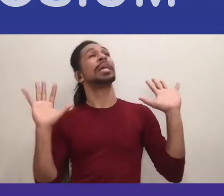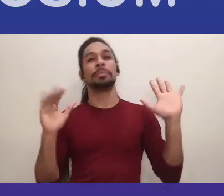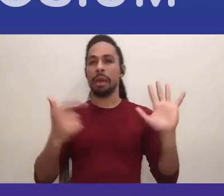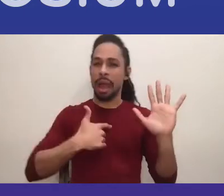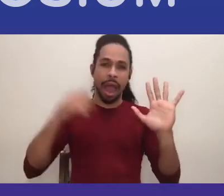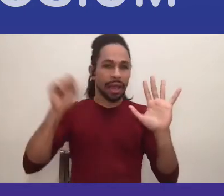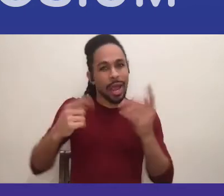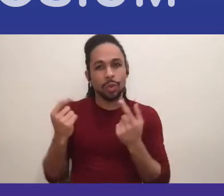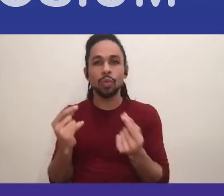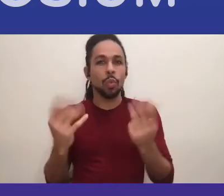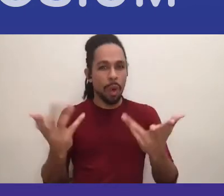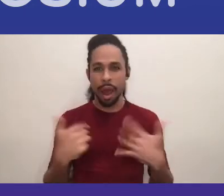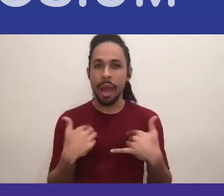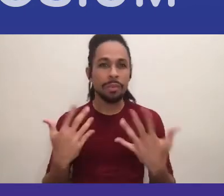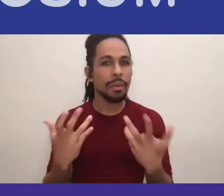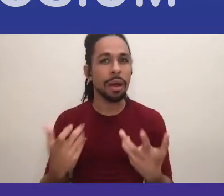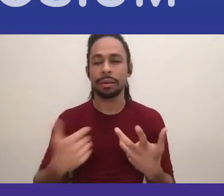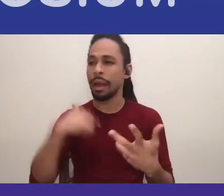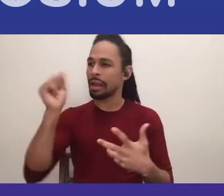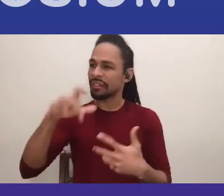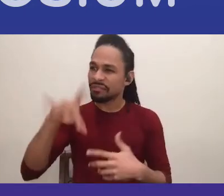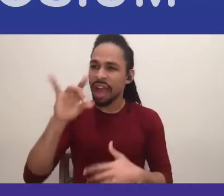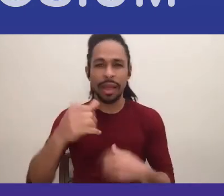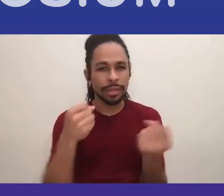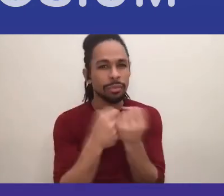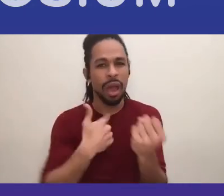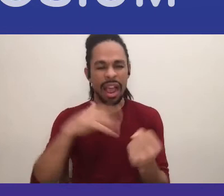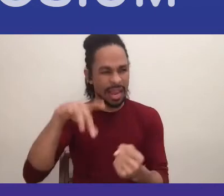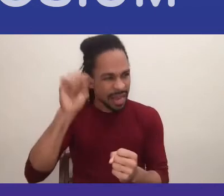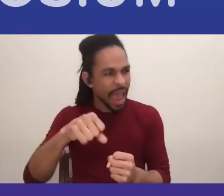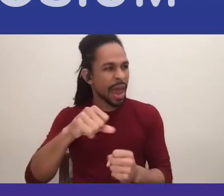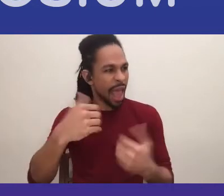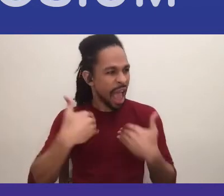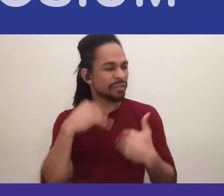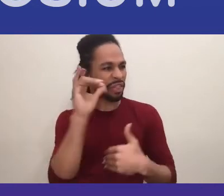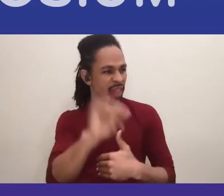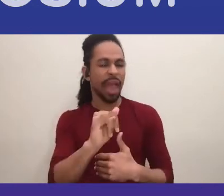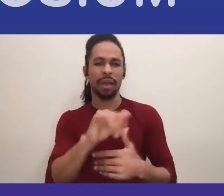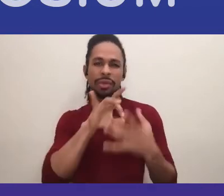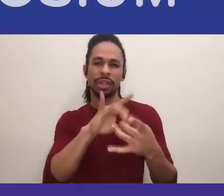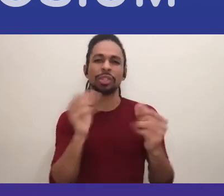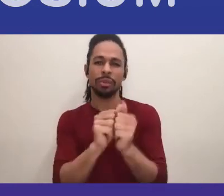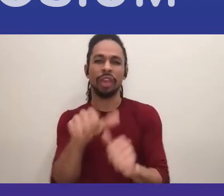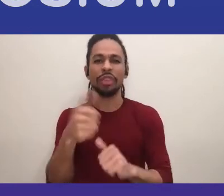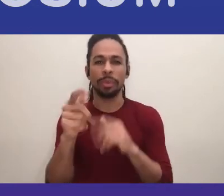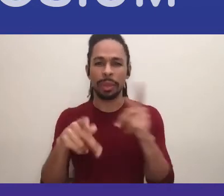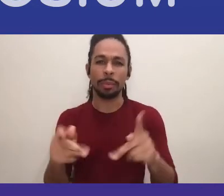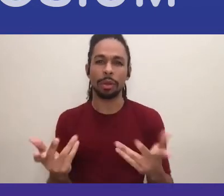support, and I can have that with others. That's all.